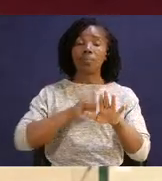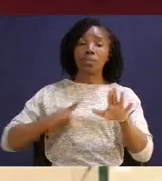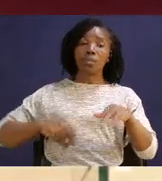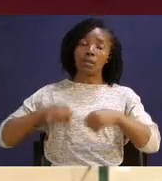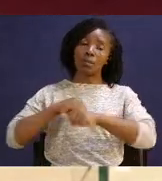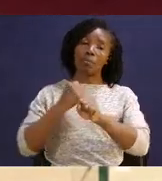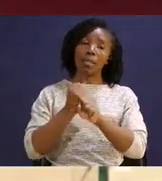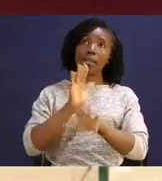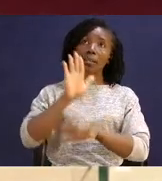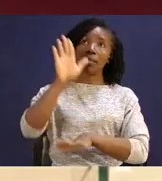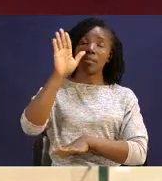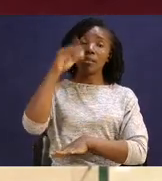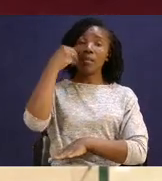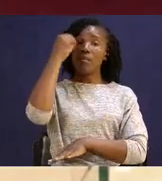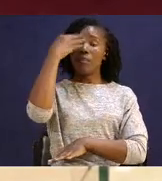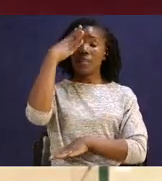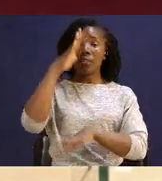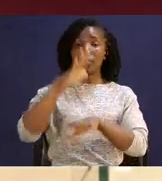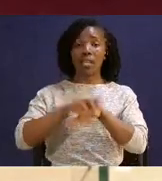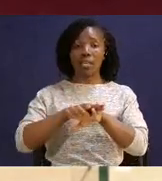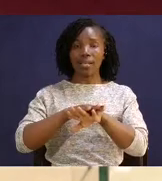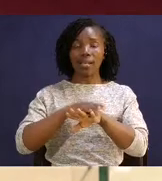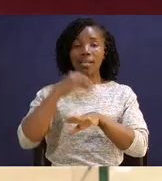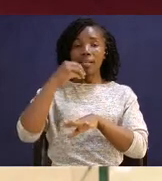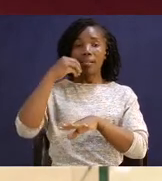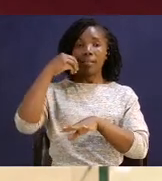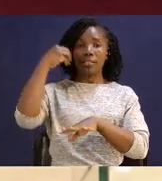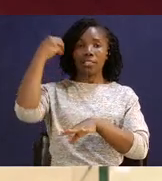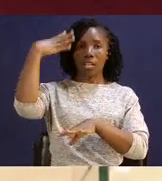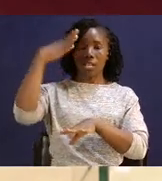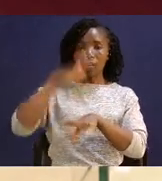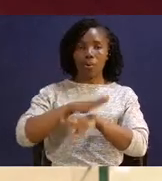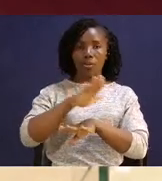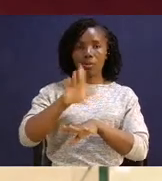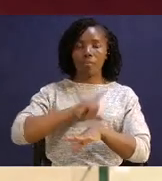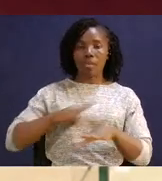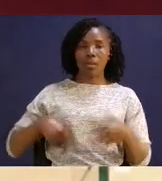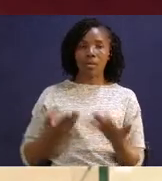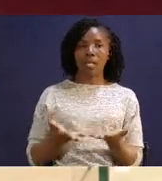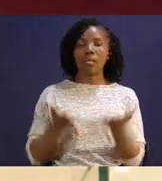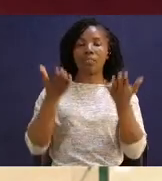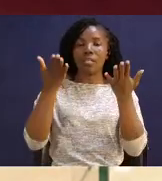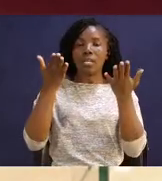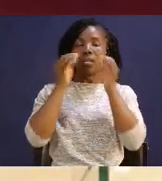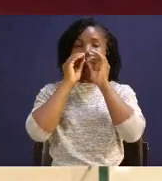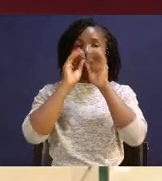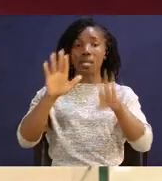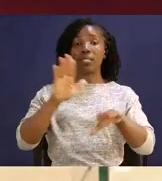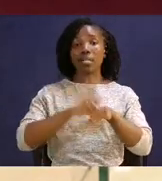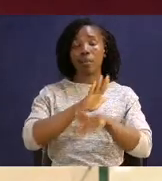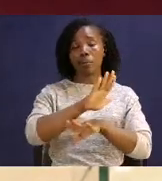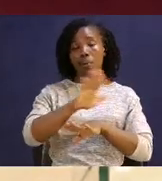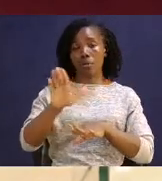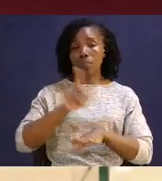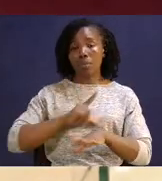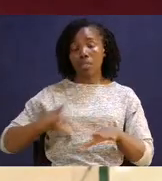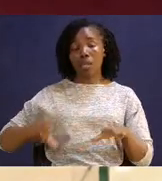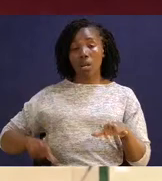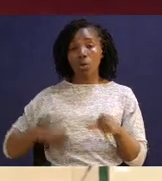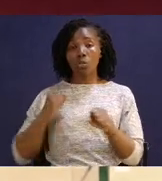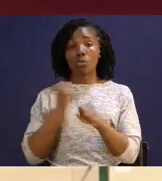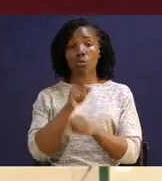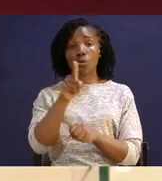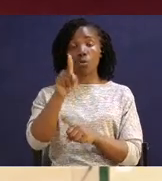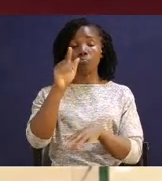Lord make his face to shine upon you. Amen. May the Lord be gracious to you. Amen. May the Lord lift up his countenance upon you. Amen. May the Lord do